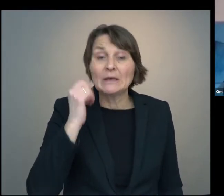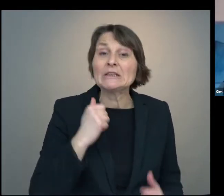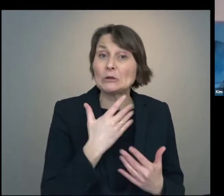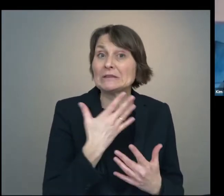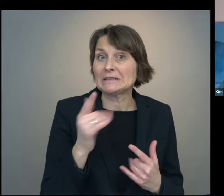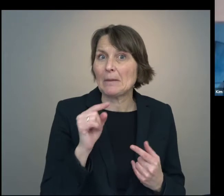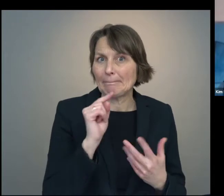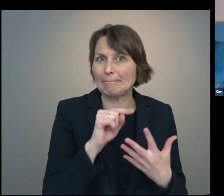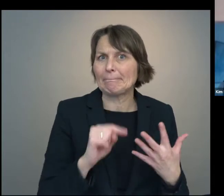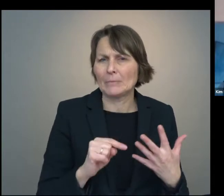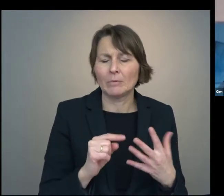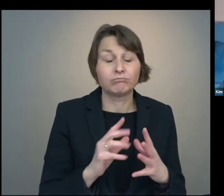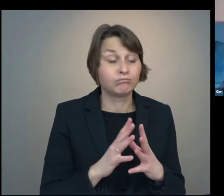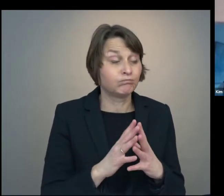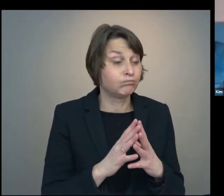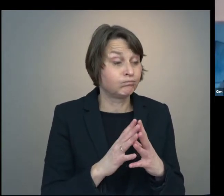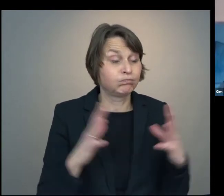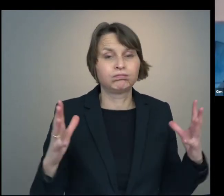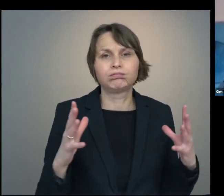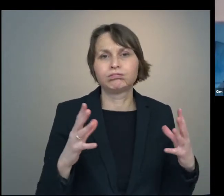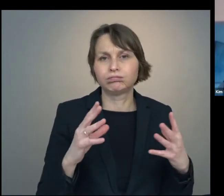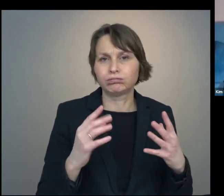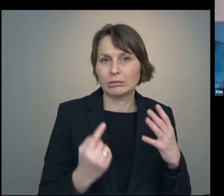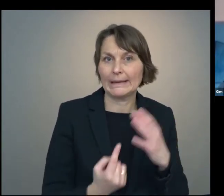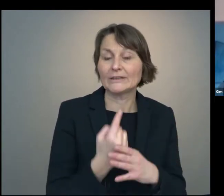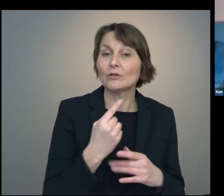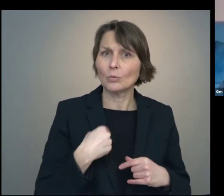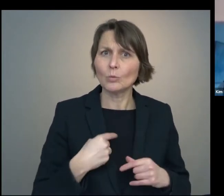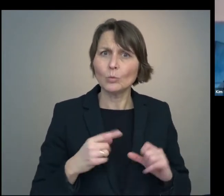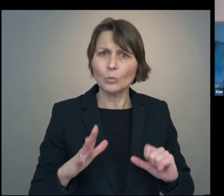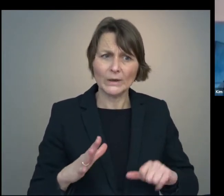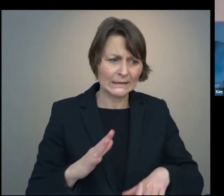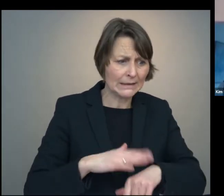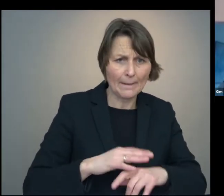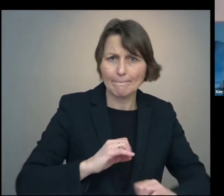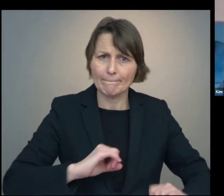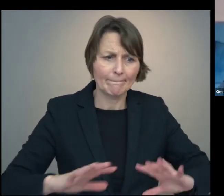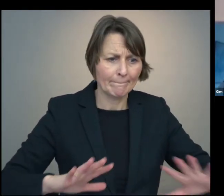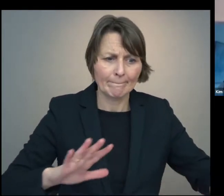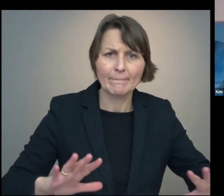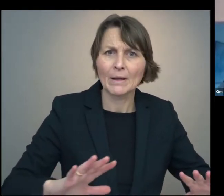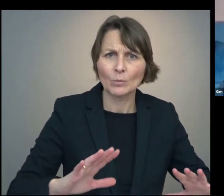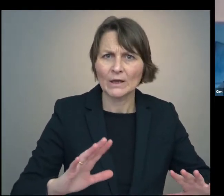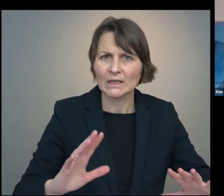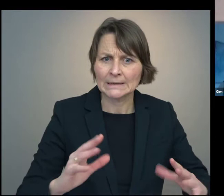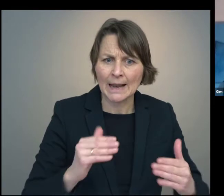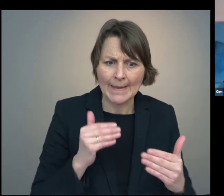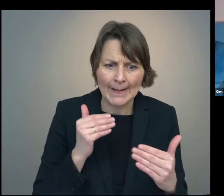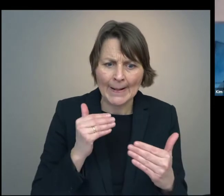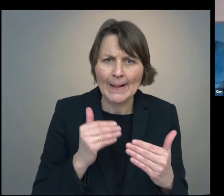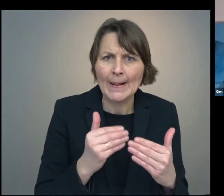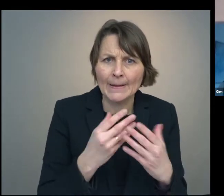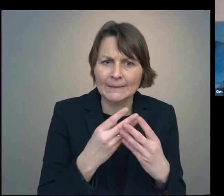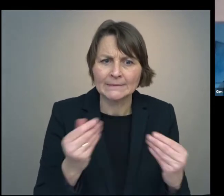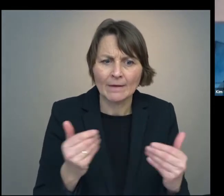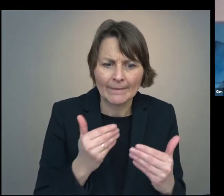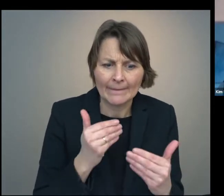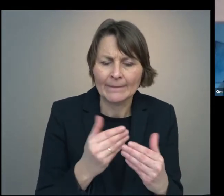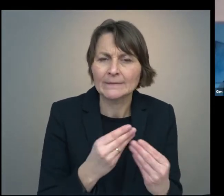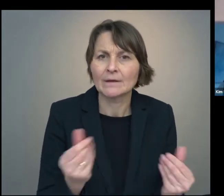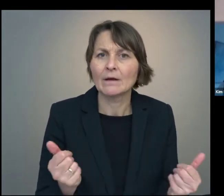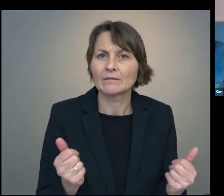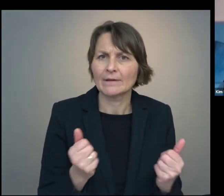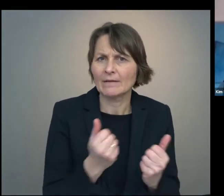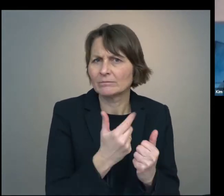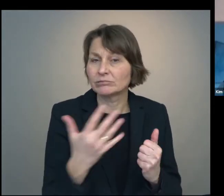a lot of issues. And even though we're actually on top of them, whereas we're closing more than there